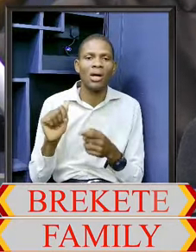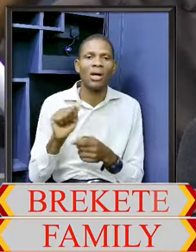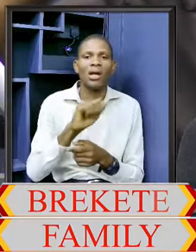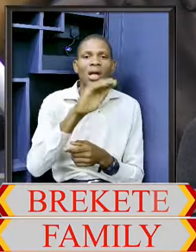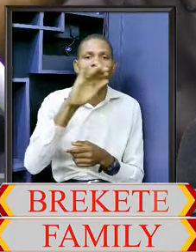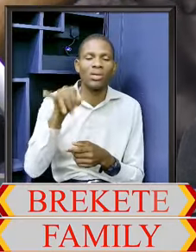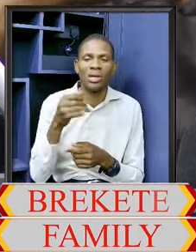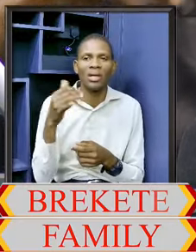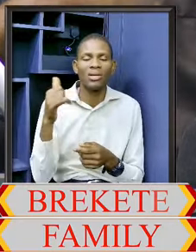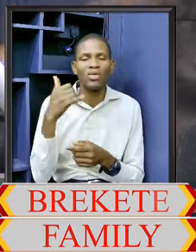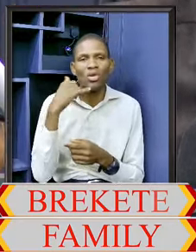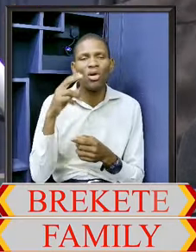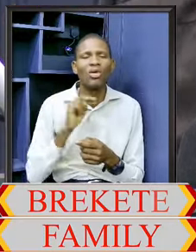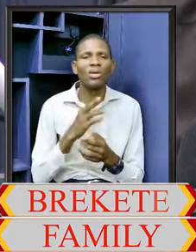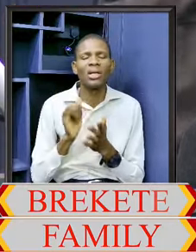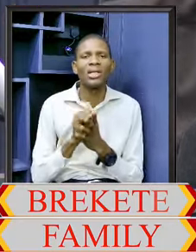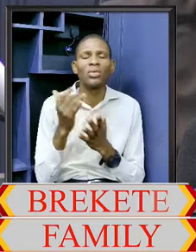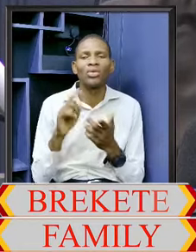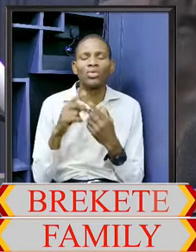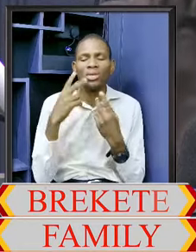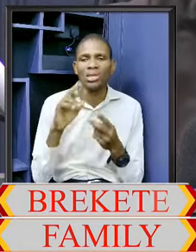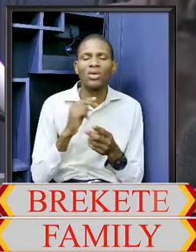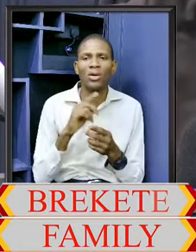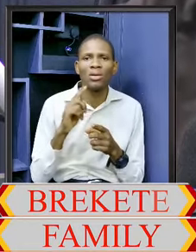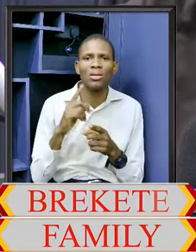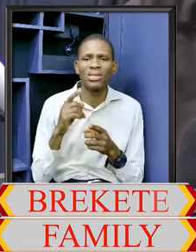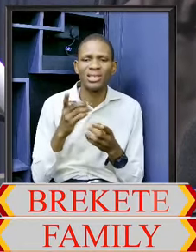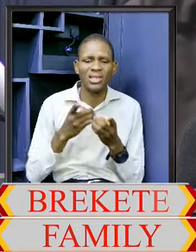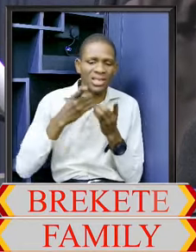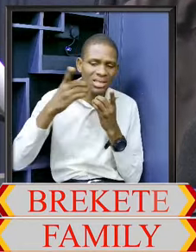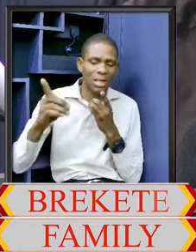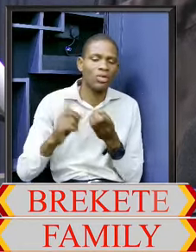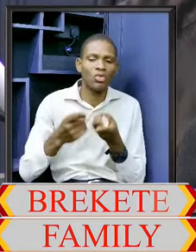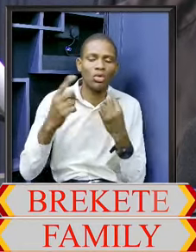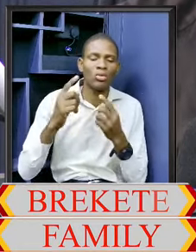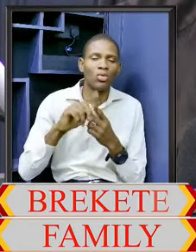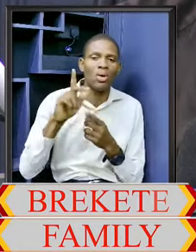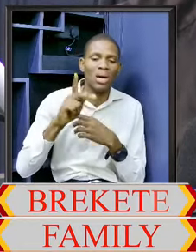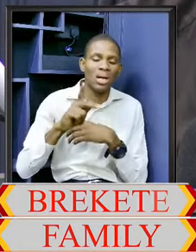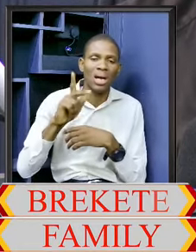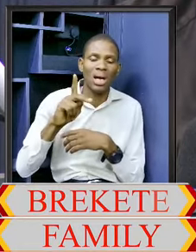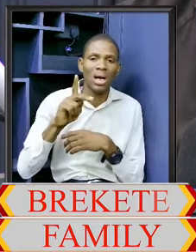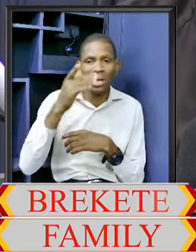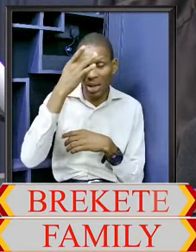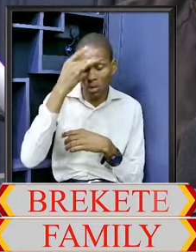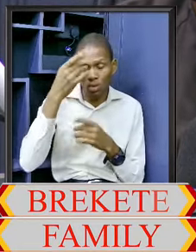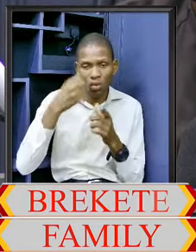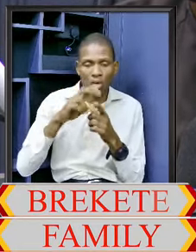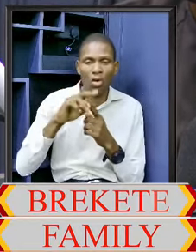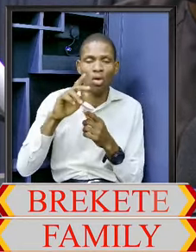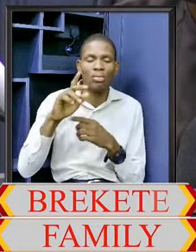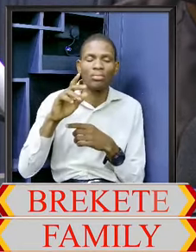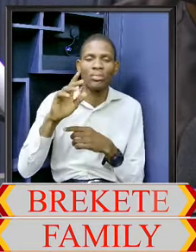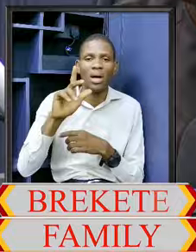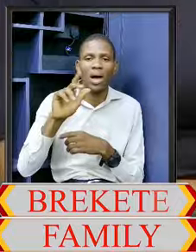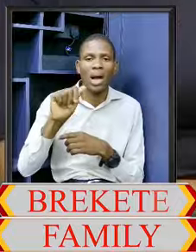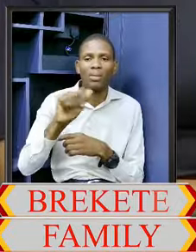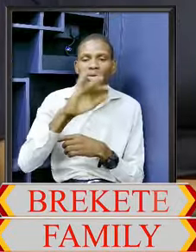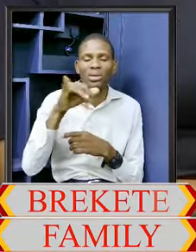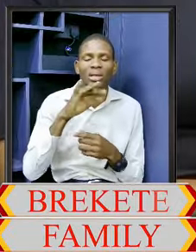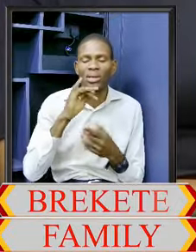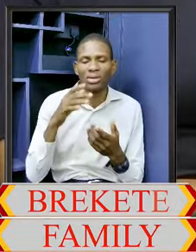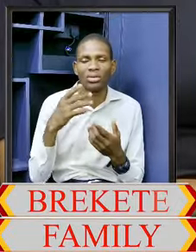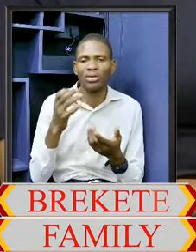because they don't they call us say they want to see us, the distance will come Abuja or Kano far. So now, today as I talk, we dey launch